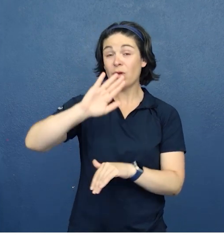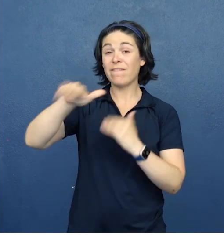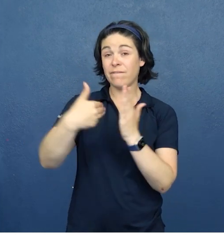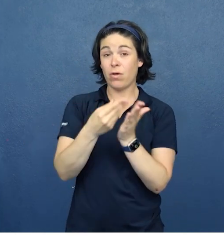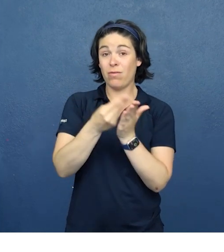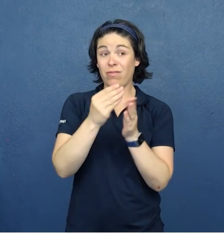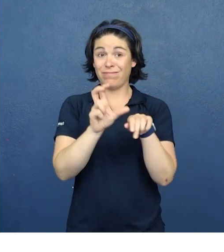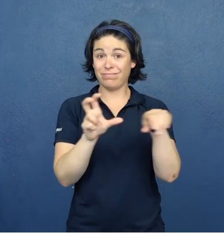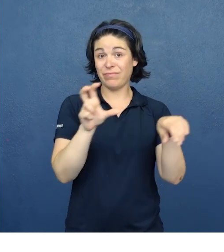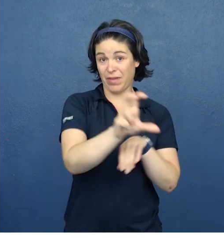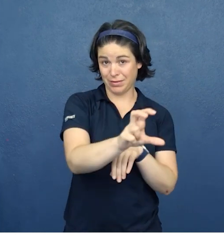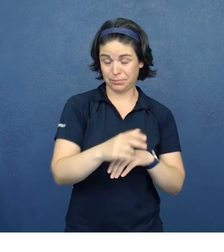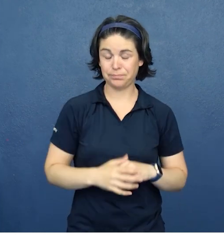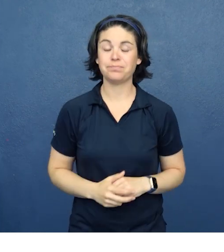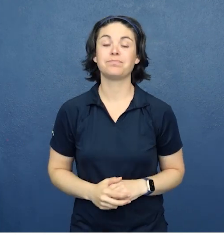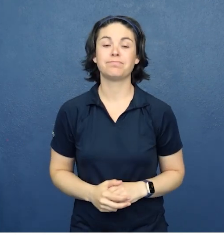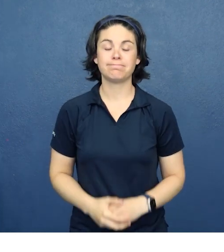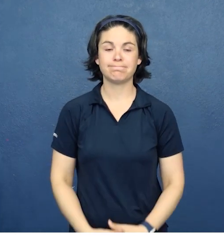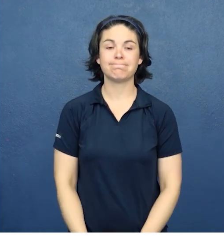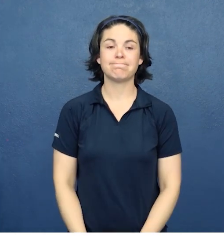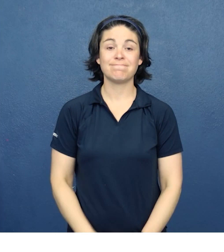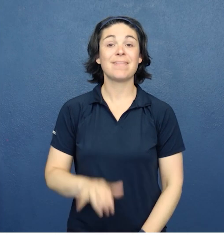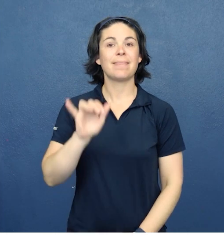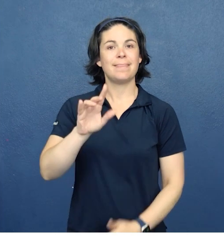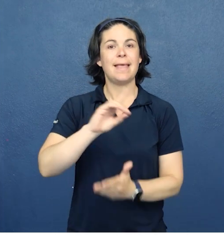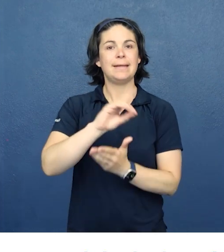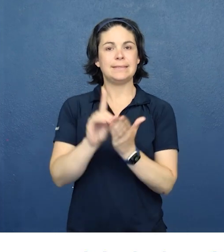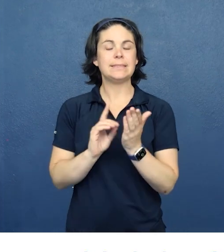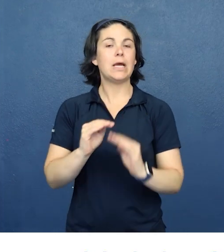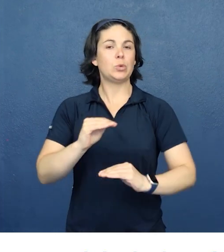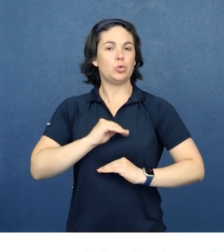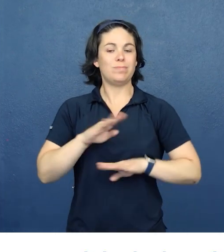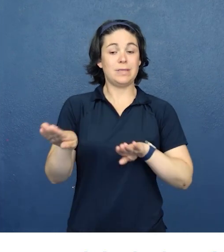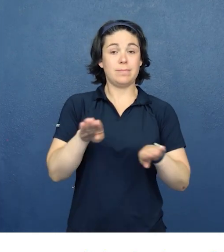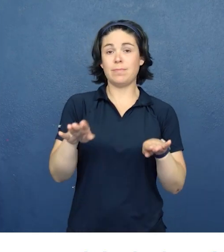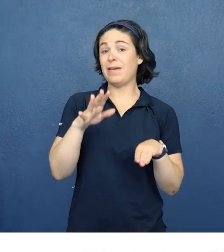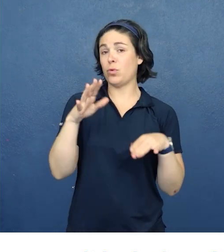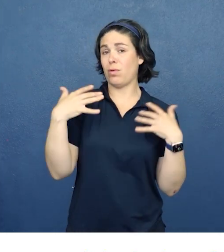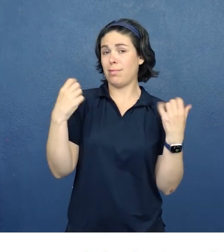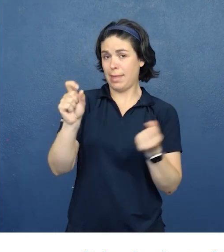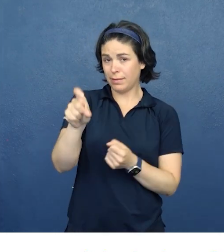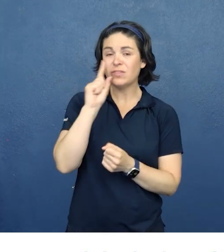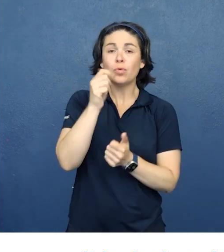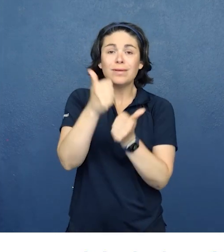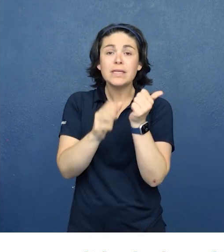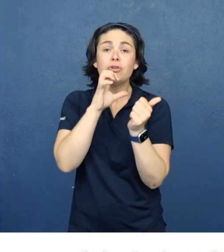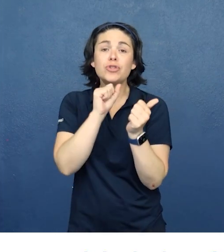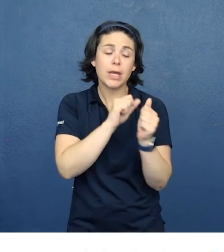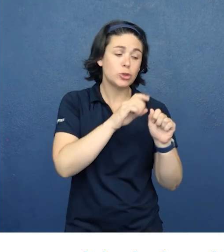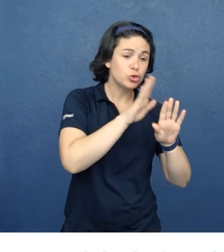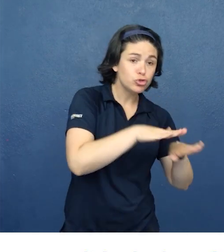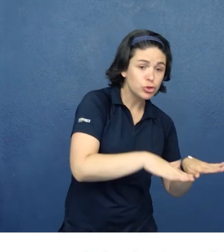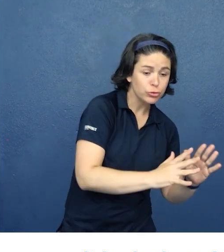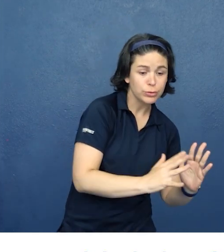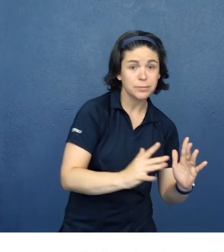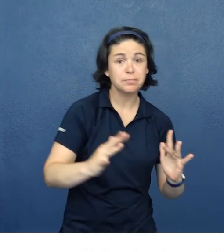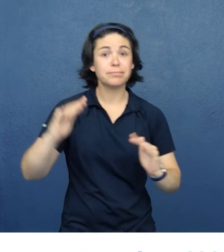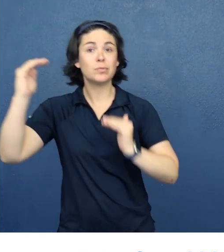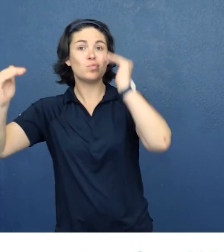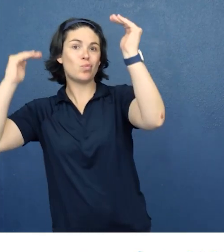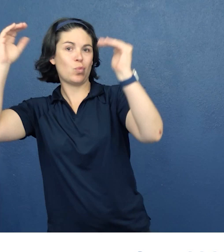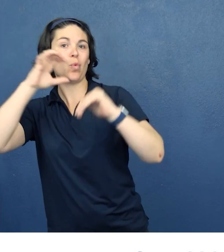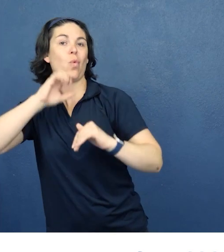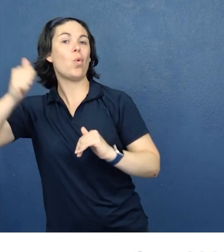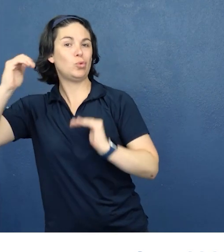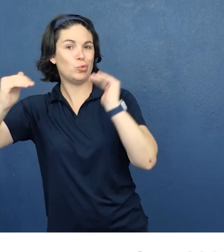76% of the allotted MISA funds. It is designed to meet the behavioral health needs for each age group, from kids to